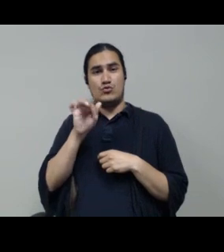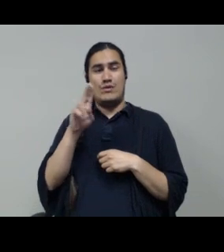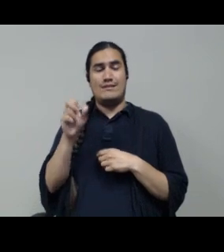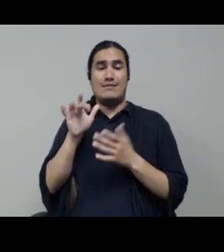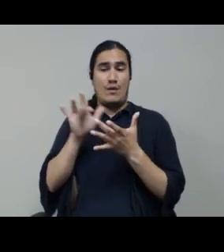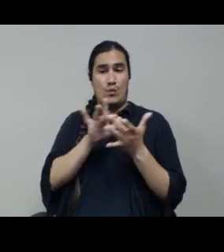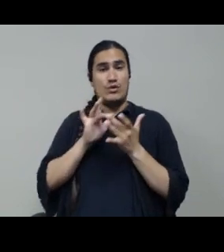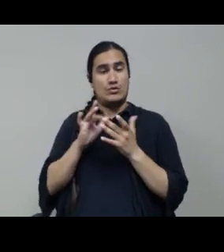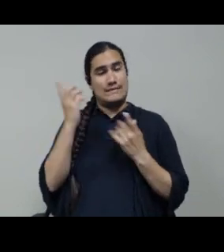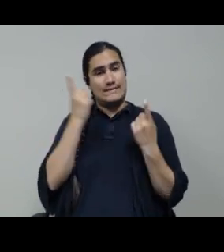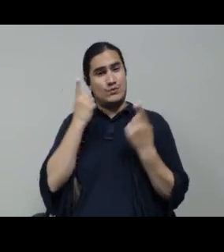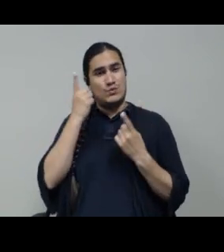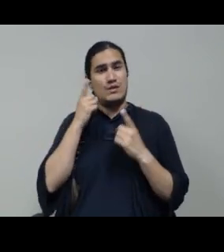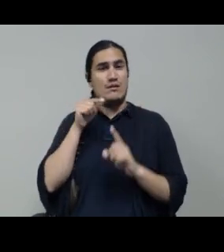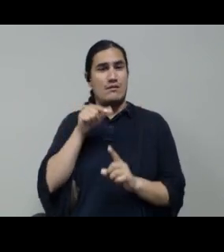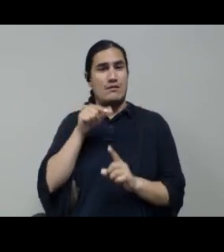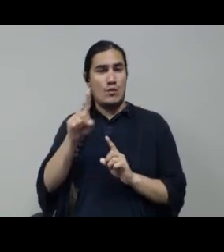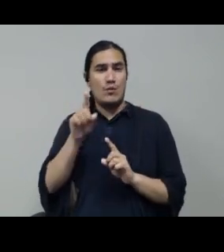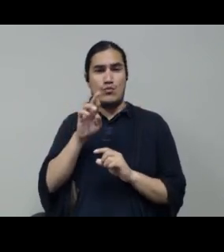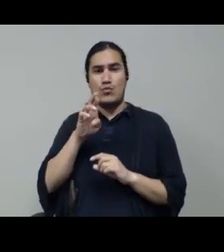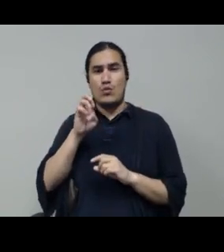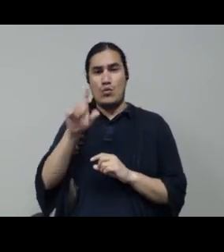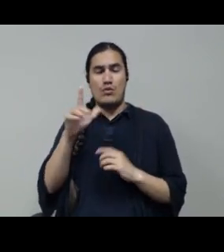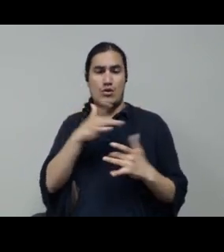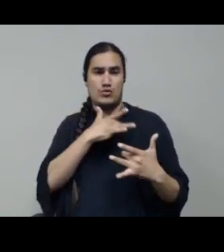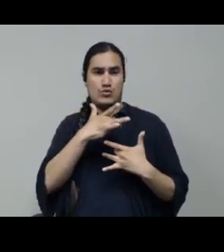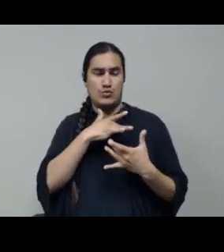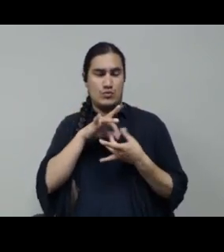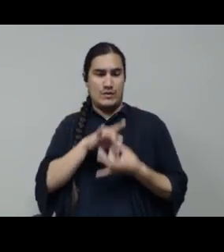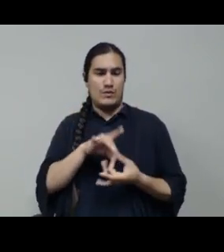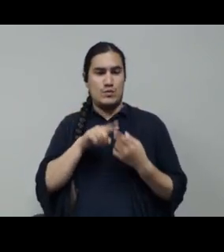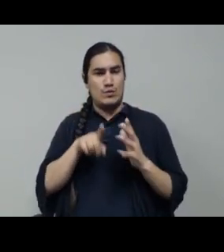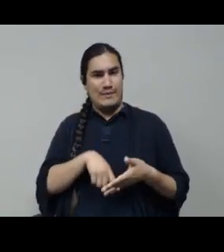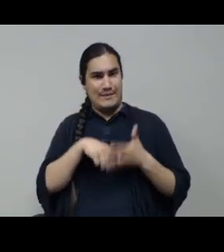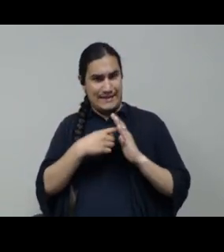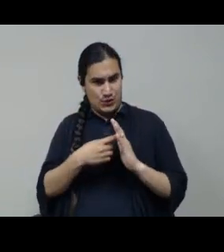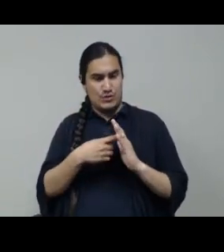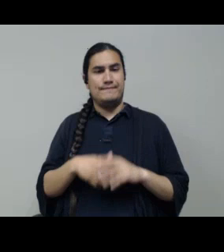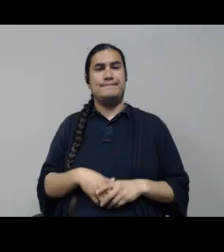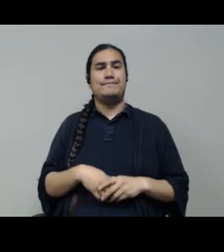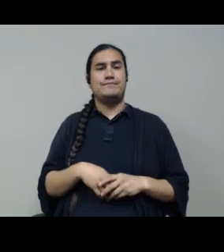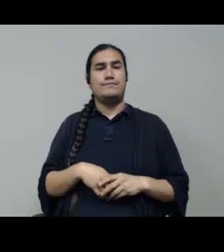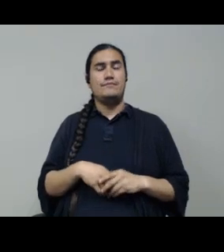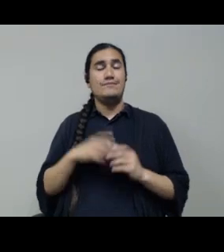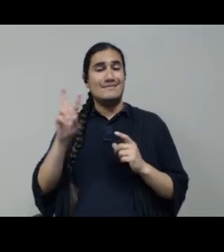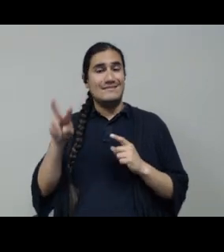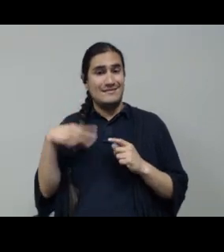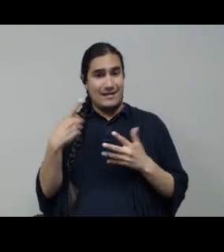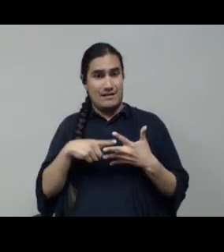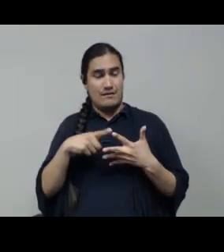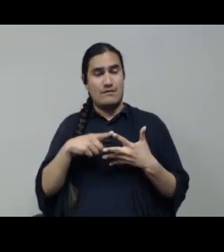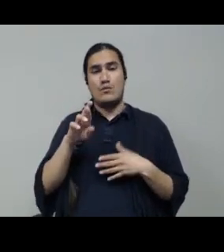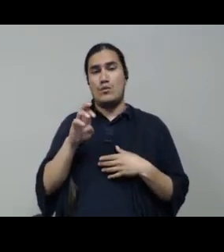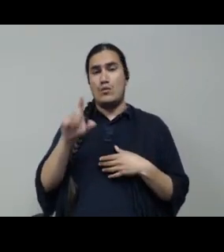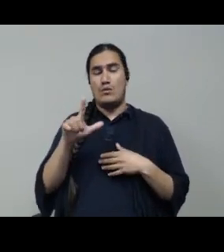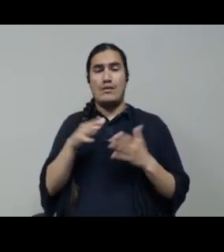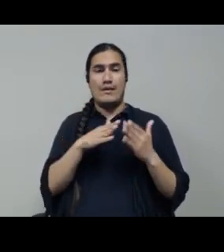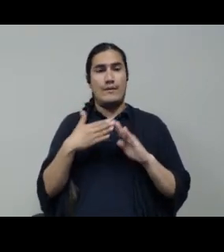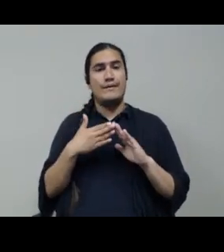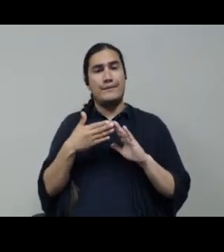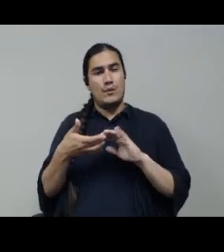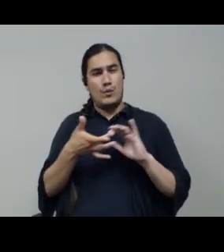and consideration of rural concerns regarding implementation. Second, the rural counties are coordinating with